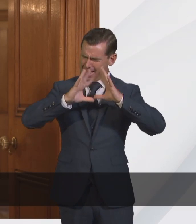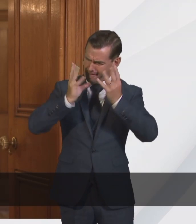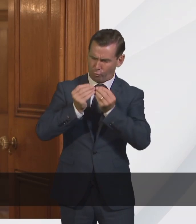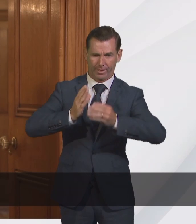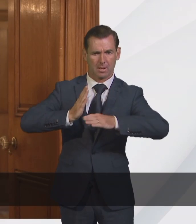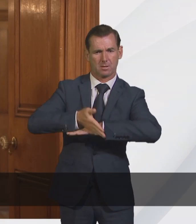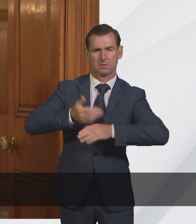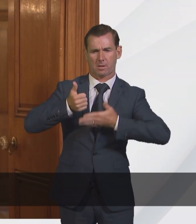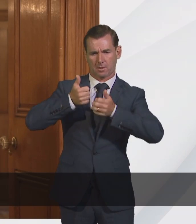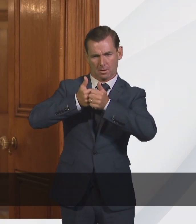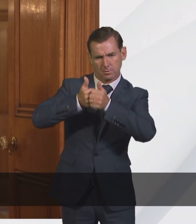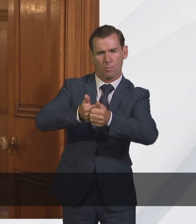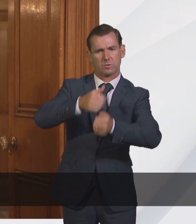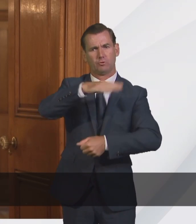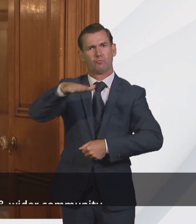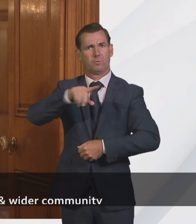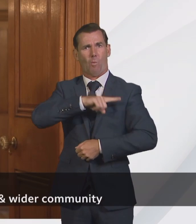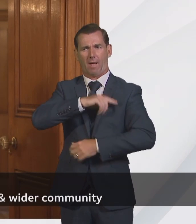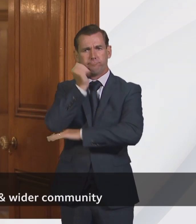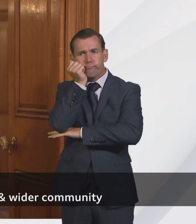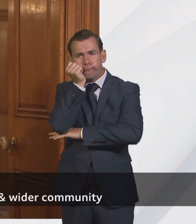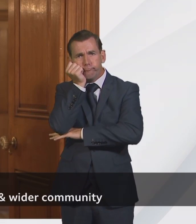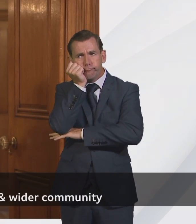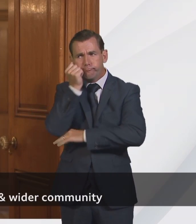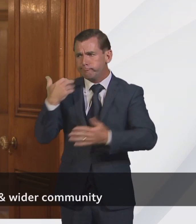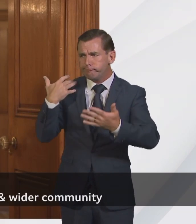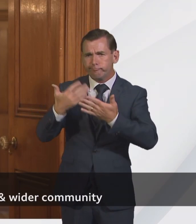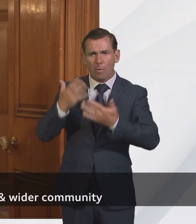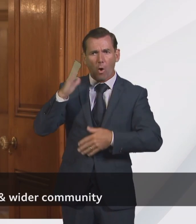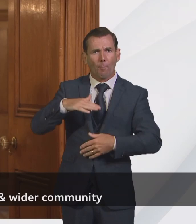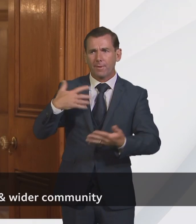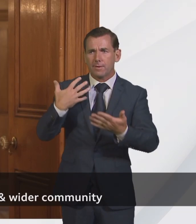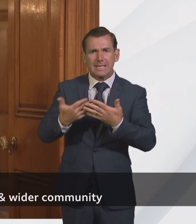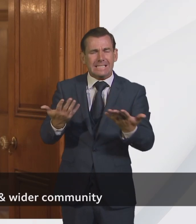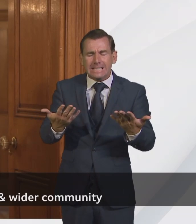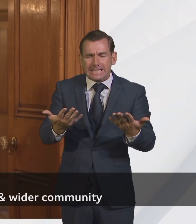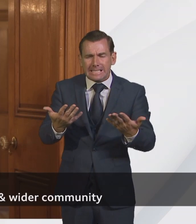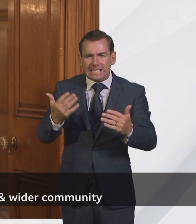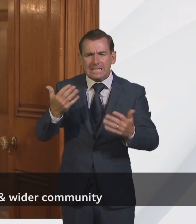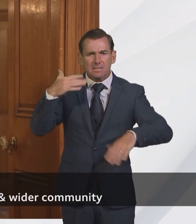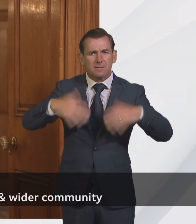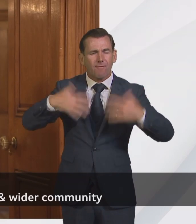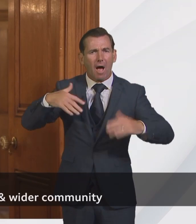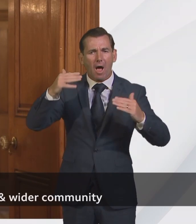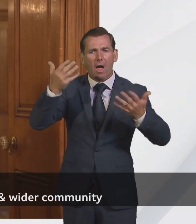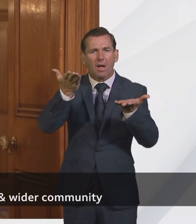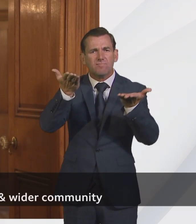the classroom in September. Amy, would you like another question? Yes, please. Can I